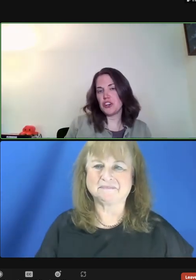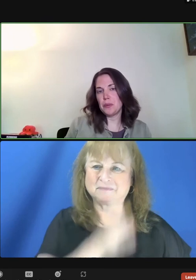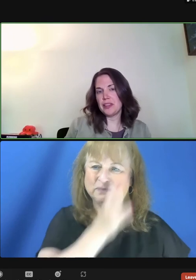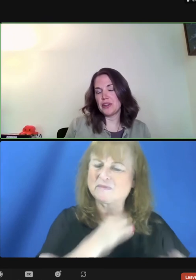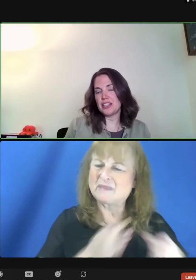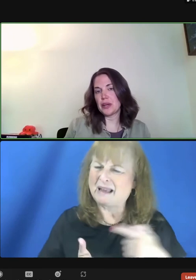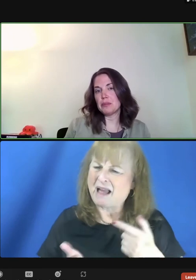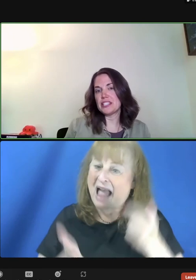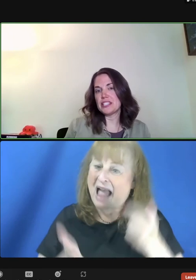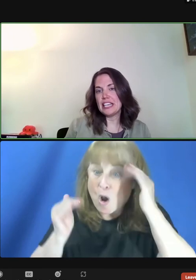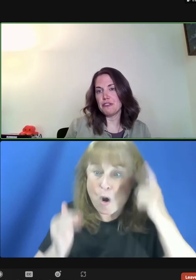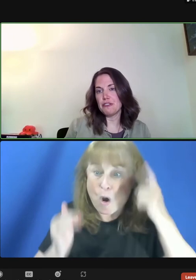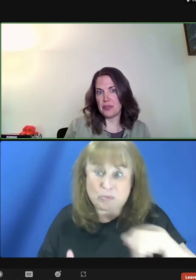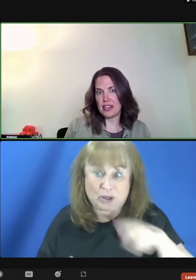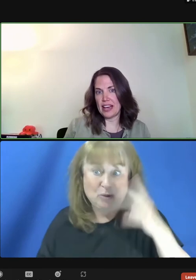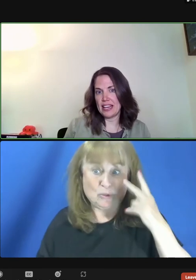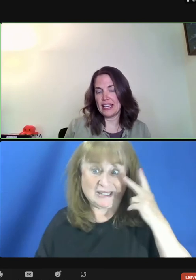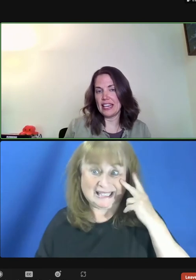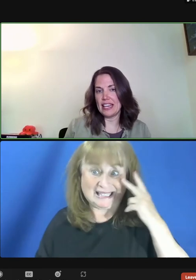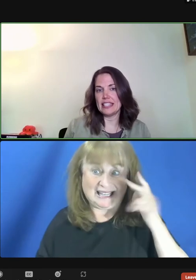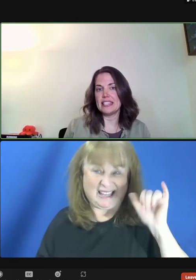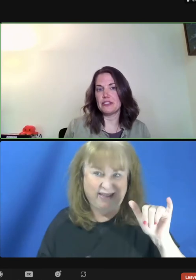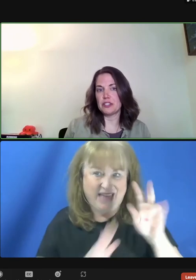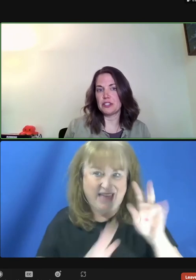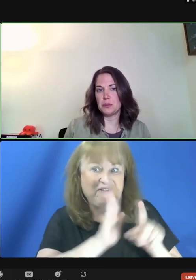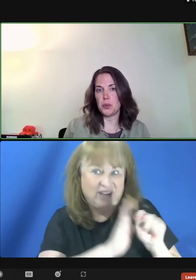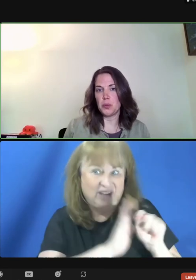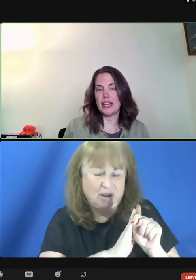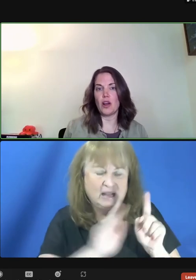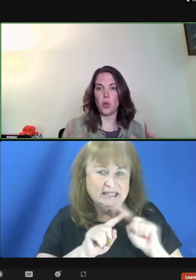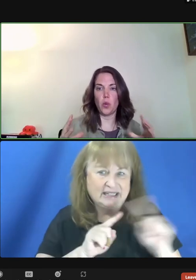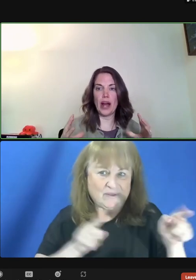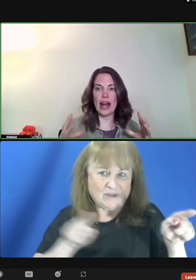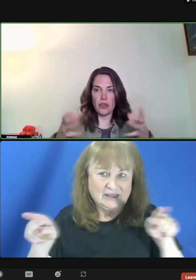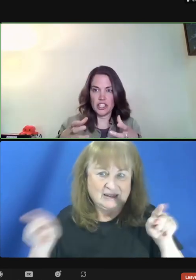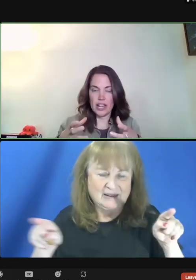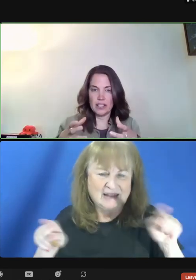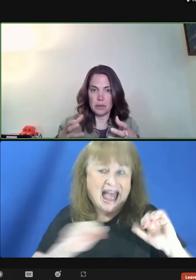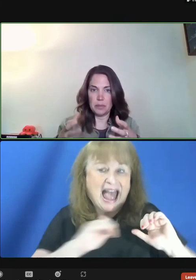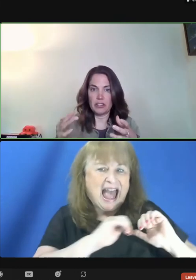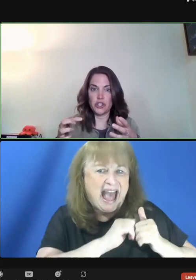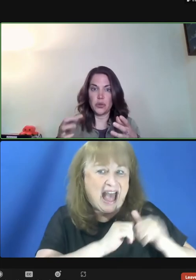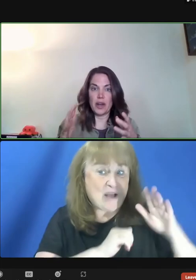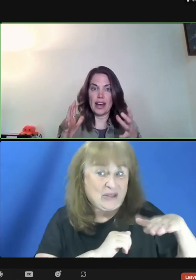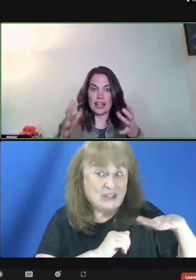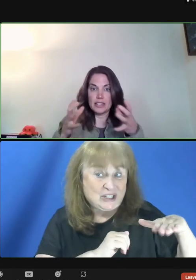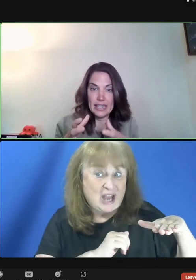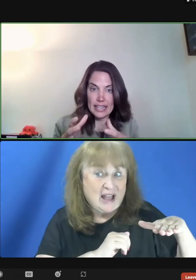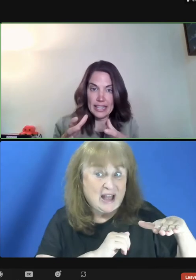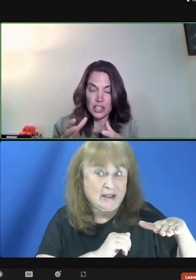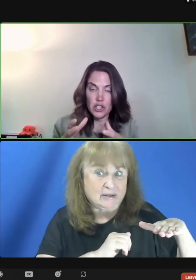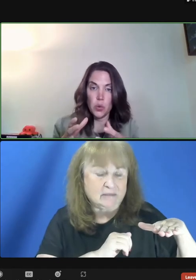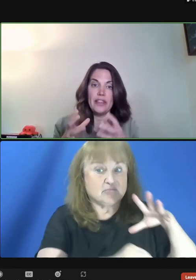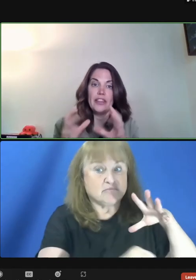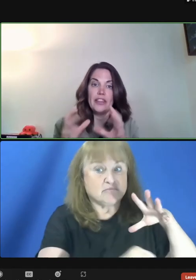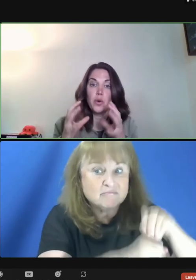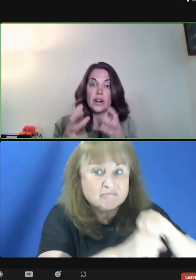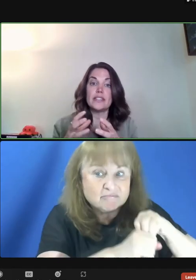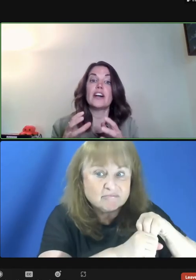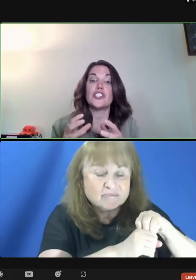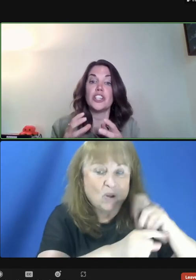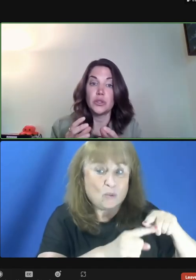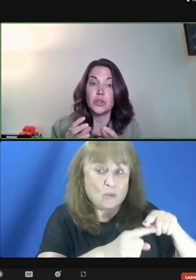What I was hoping that you guys were able to see from that is the difference between how that child appeared to actively engage